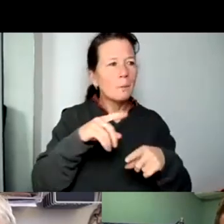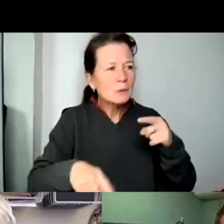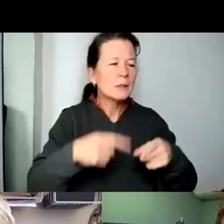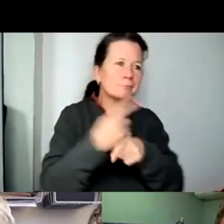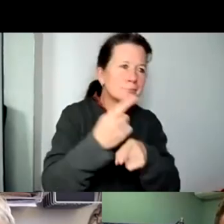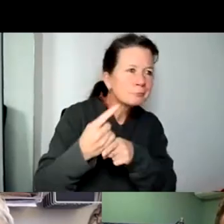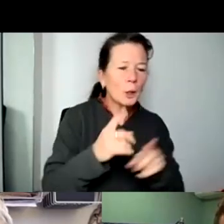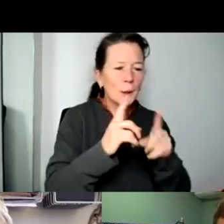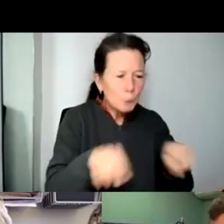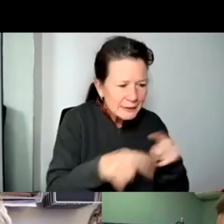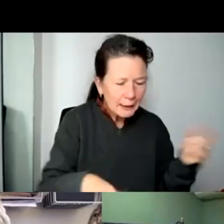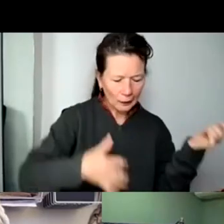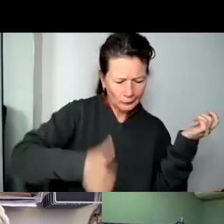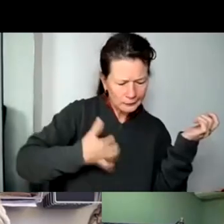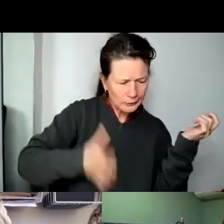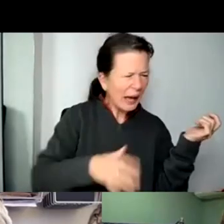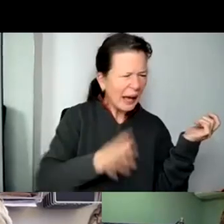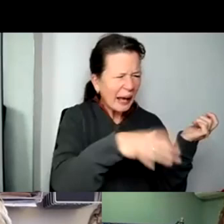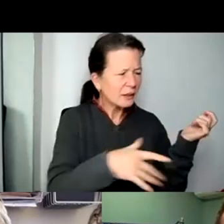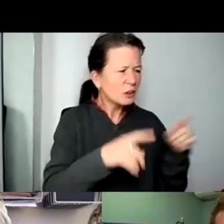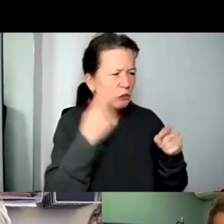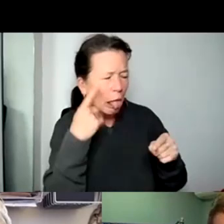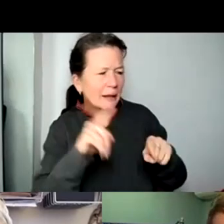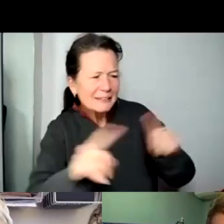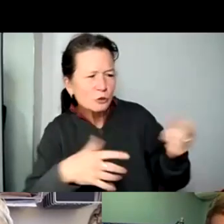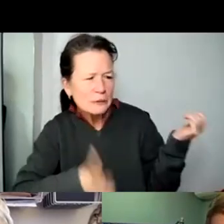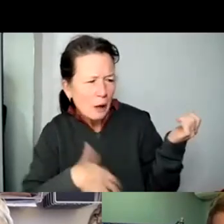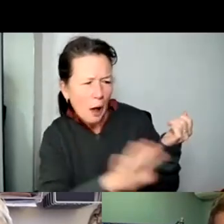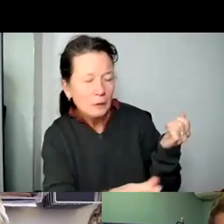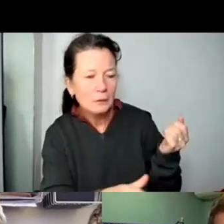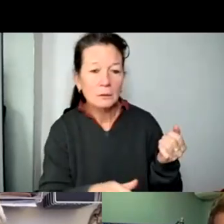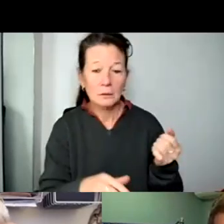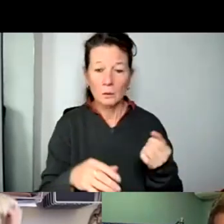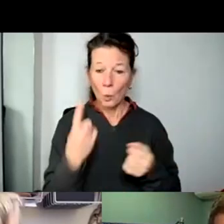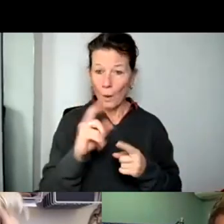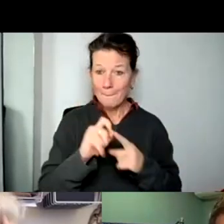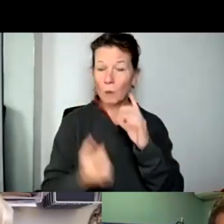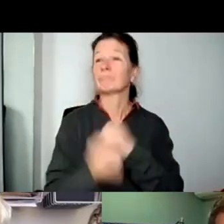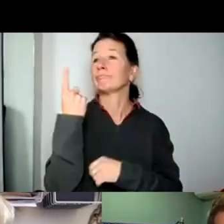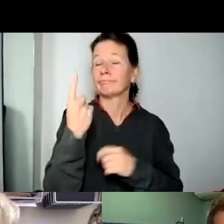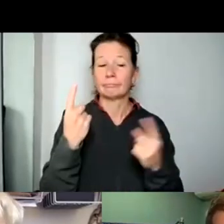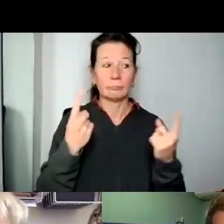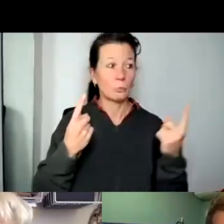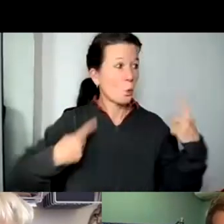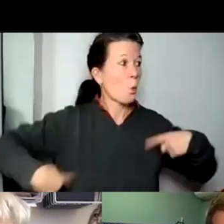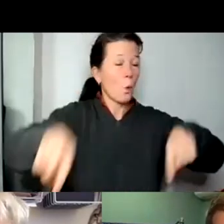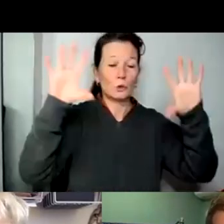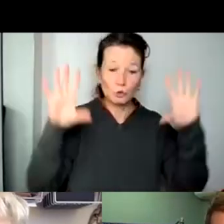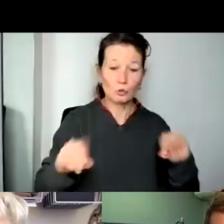guitars, alternative, why don't we try this? There was one point at which we stopped altogether and